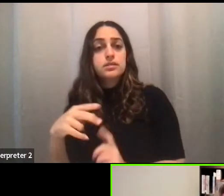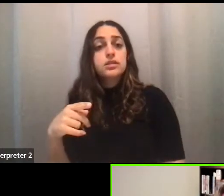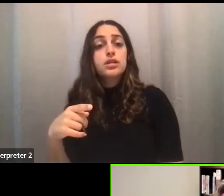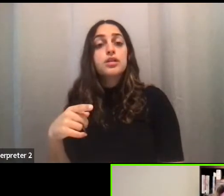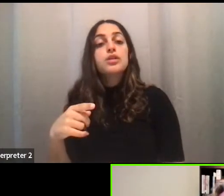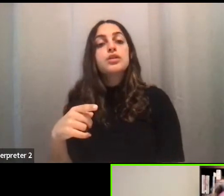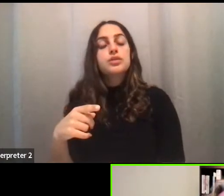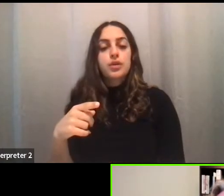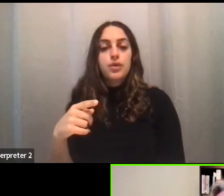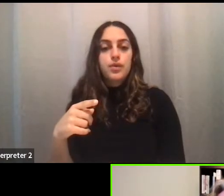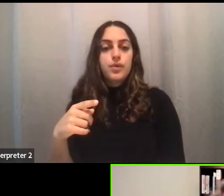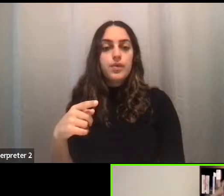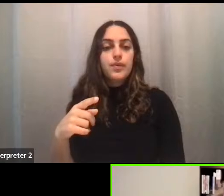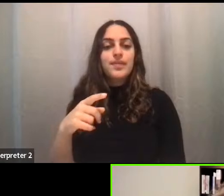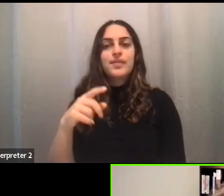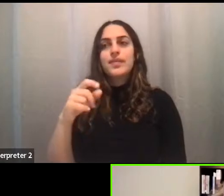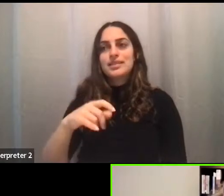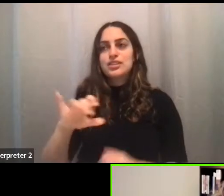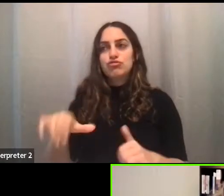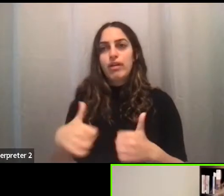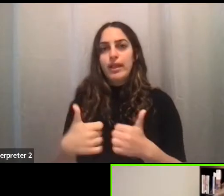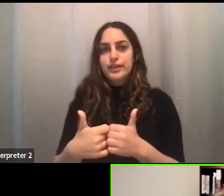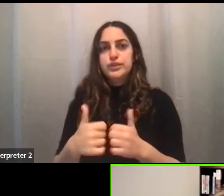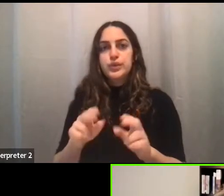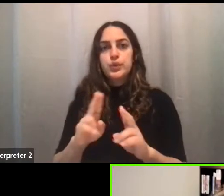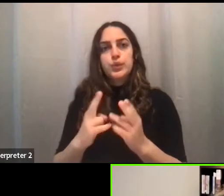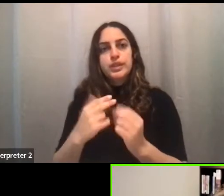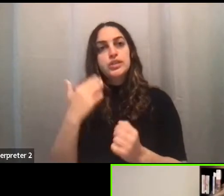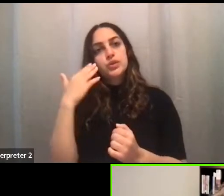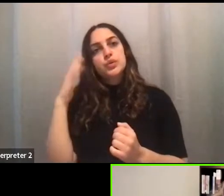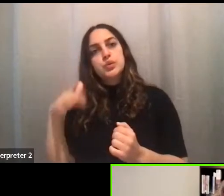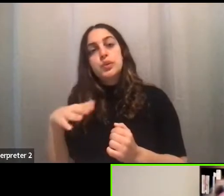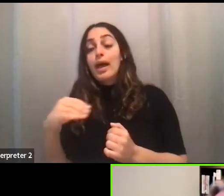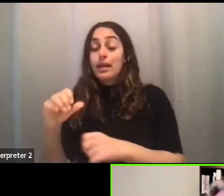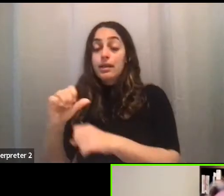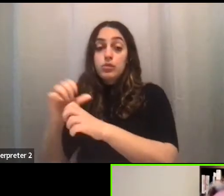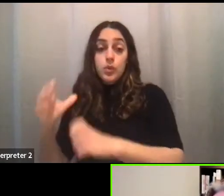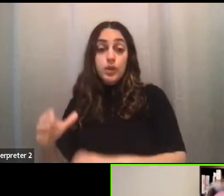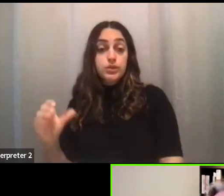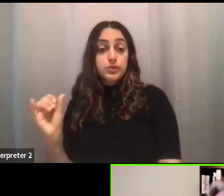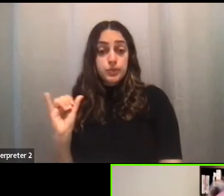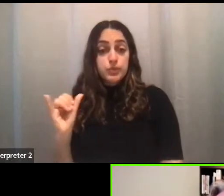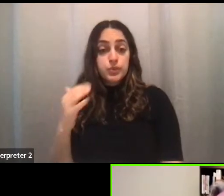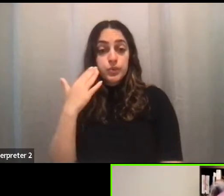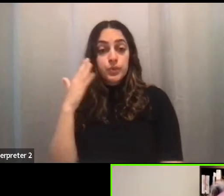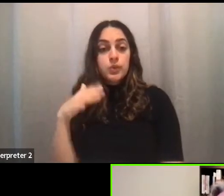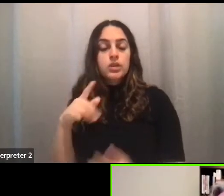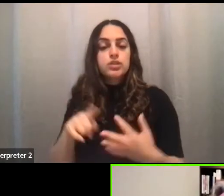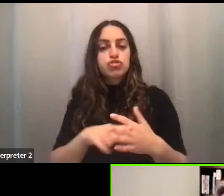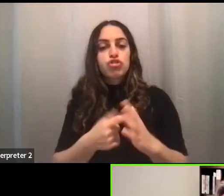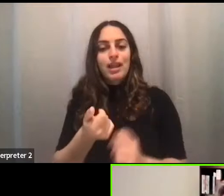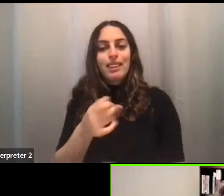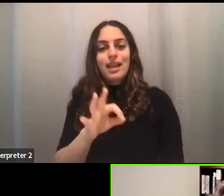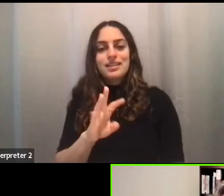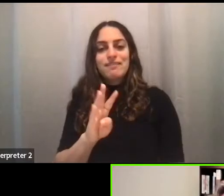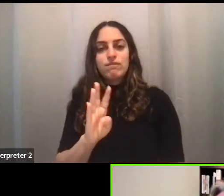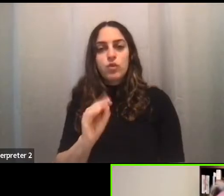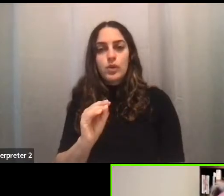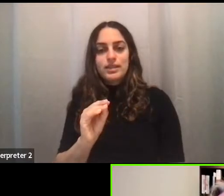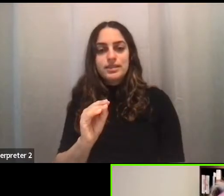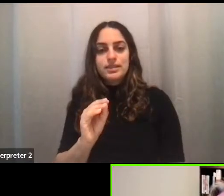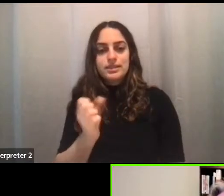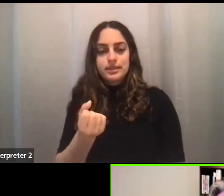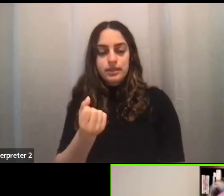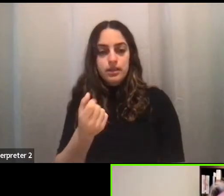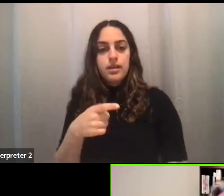a challenge that unions knew that they faced and employers knew that they faced starting in the 1940s but their